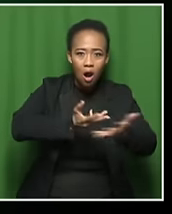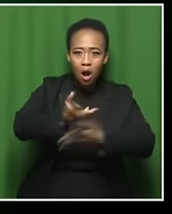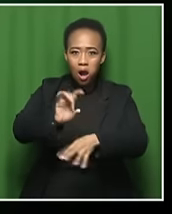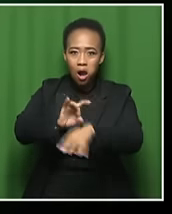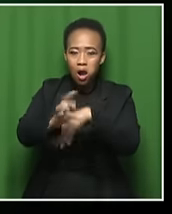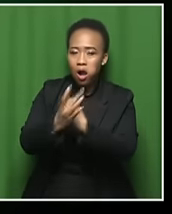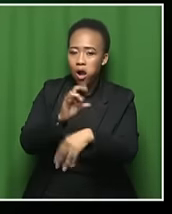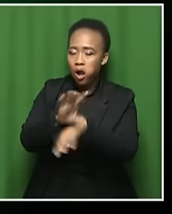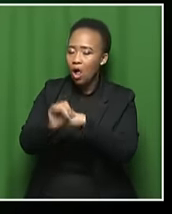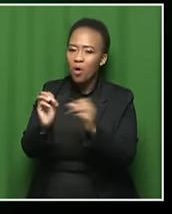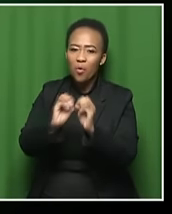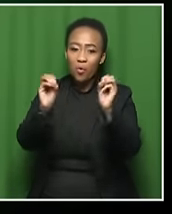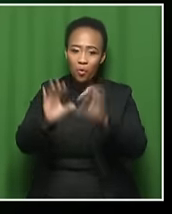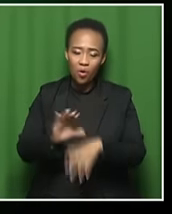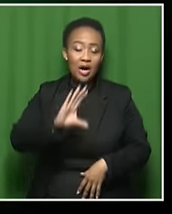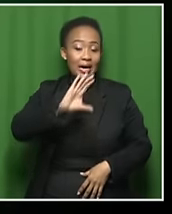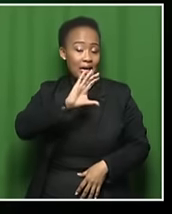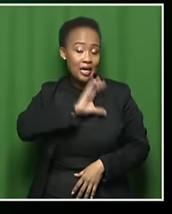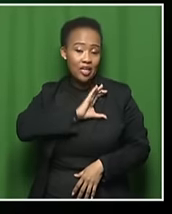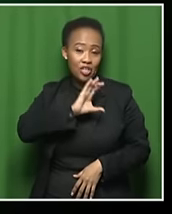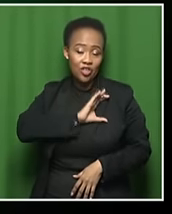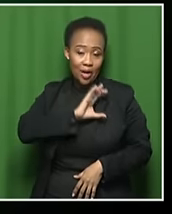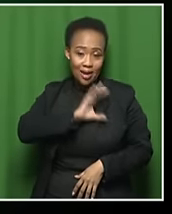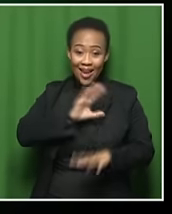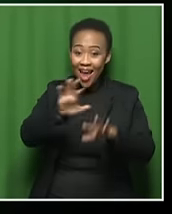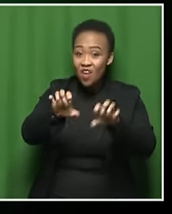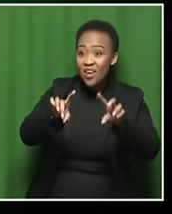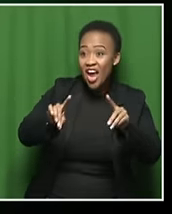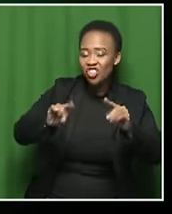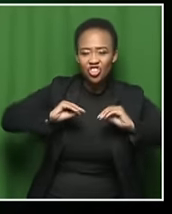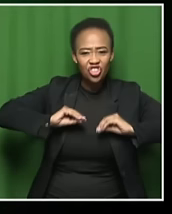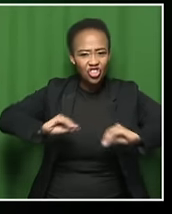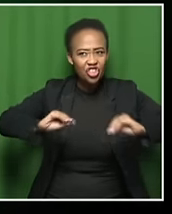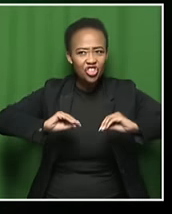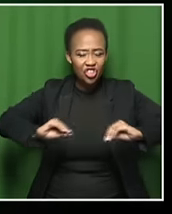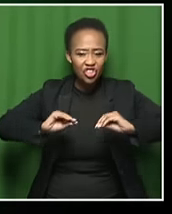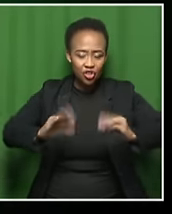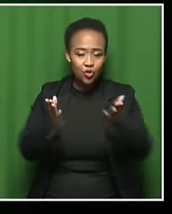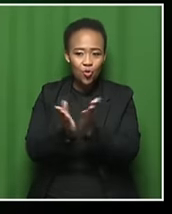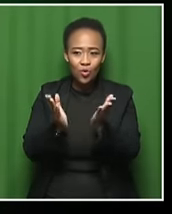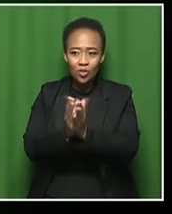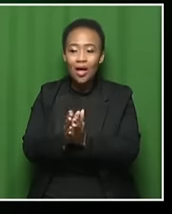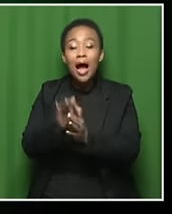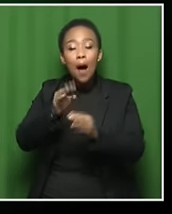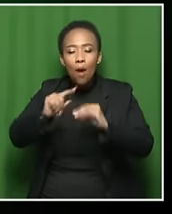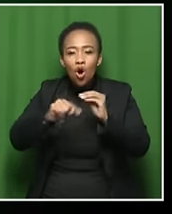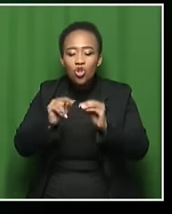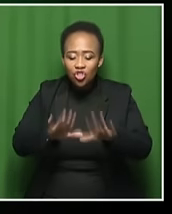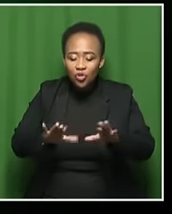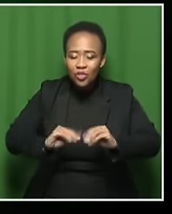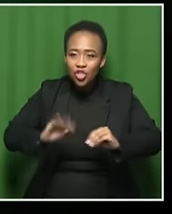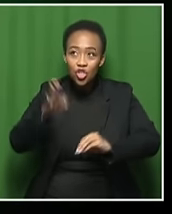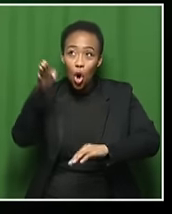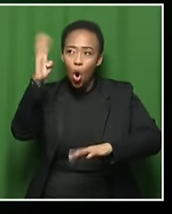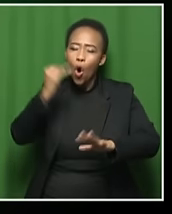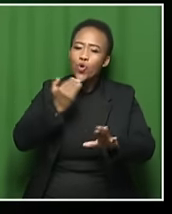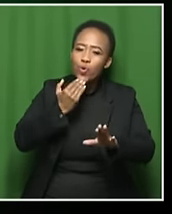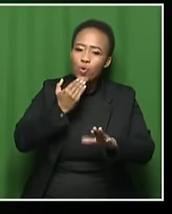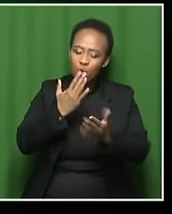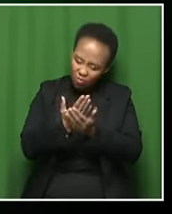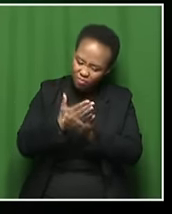religious education was taken out of public schools. So God was taken out of public schools. God was taken out